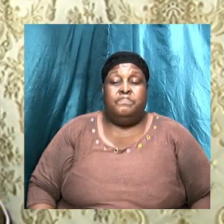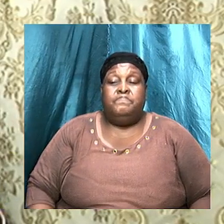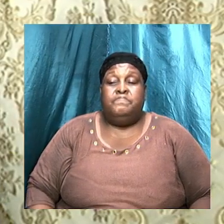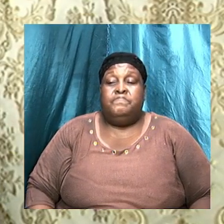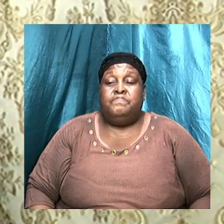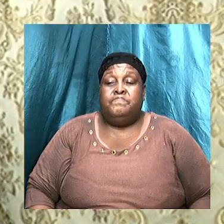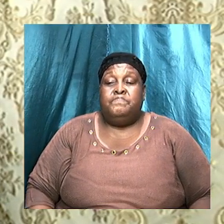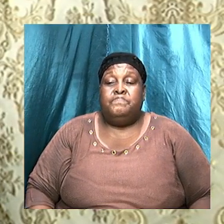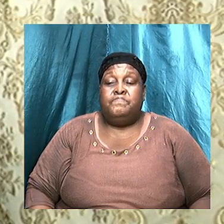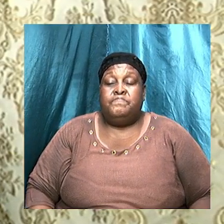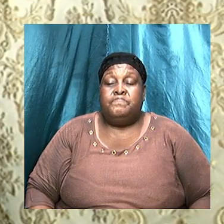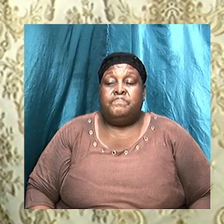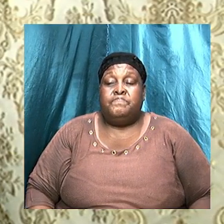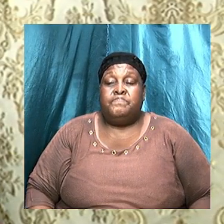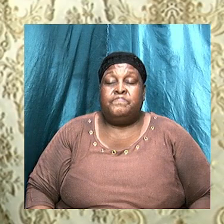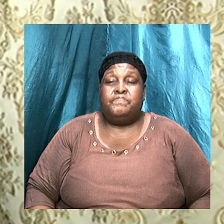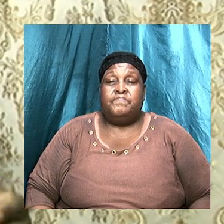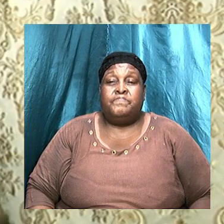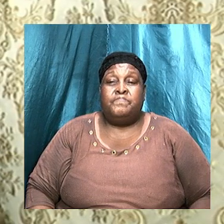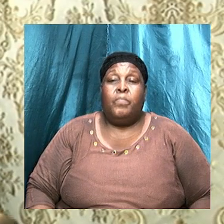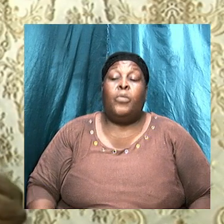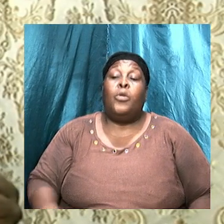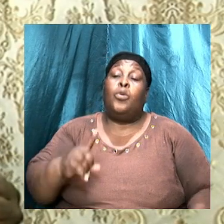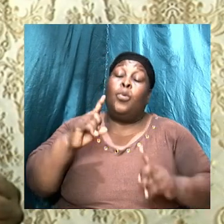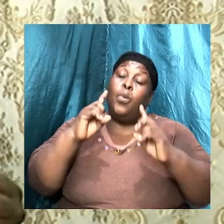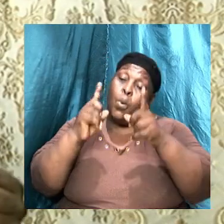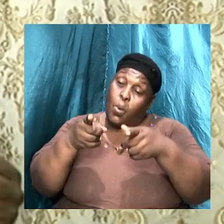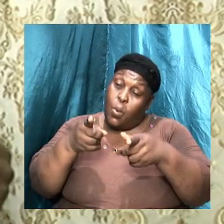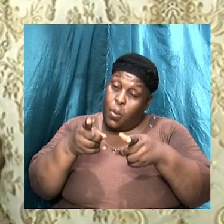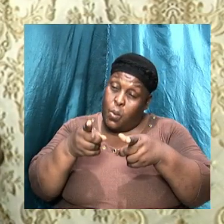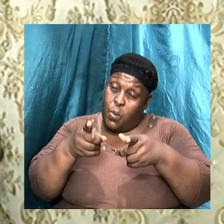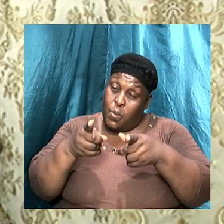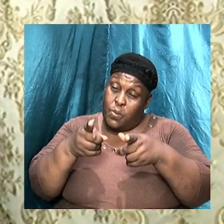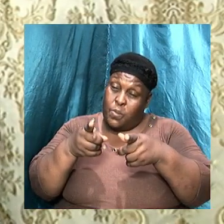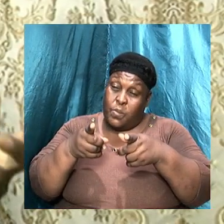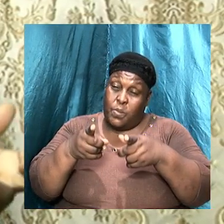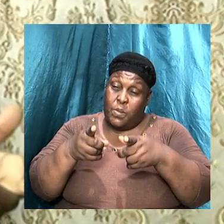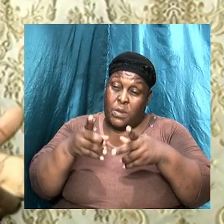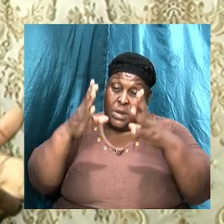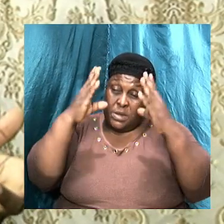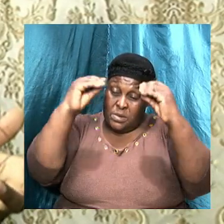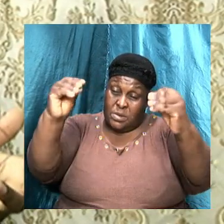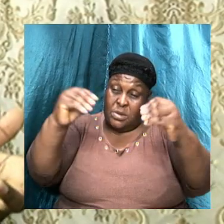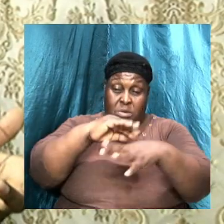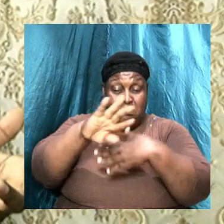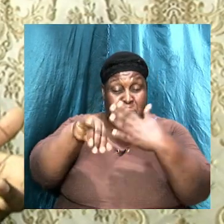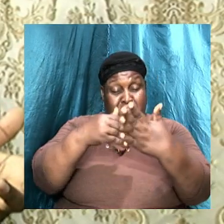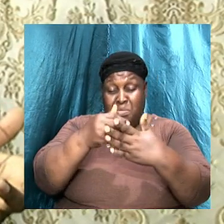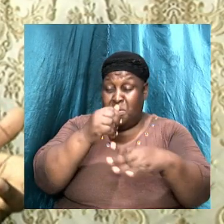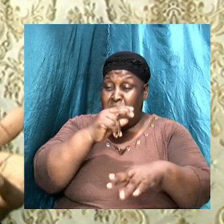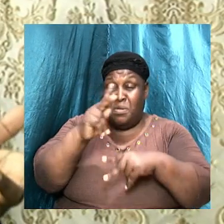said, Go ye therefore, and teach all nations,